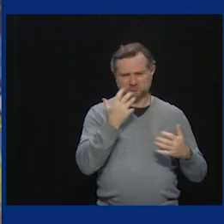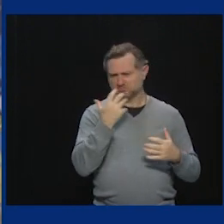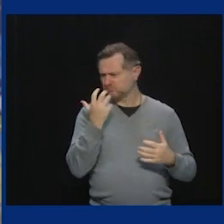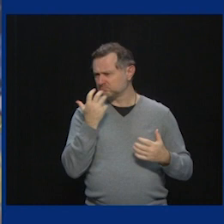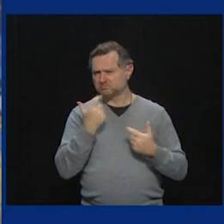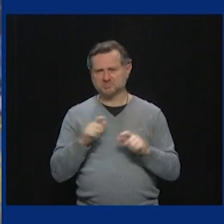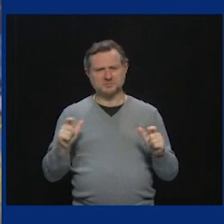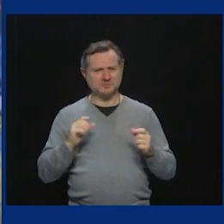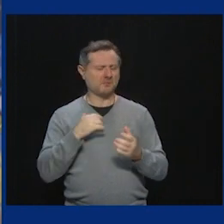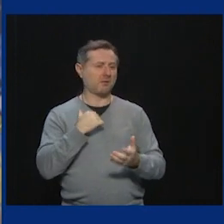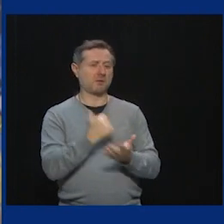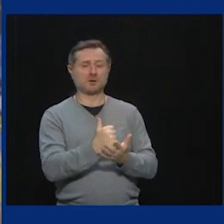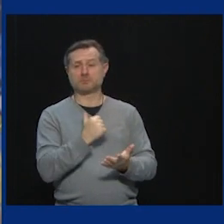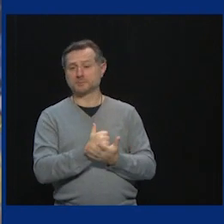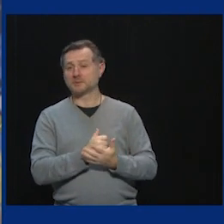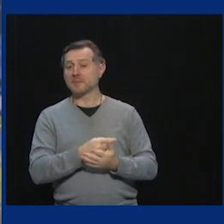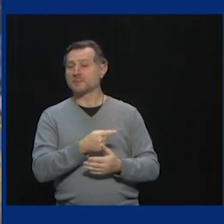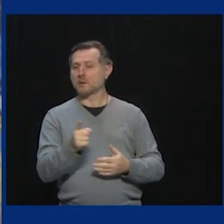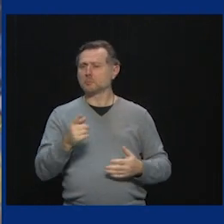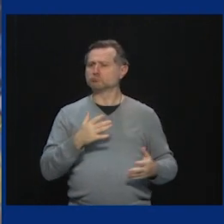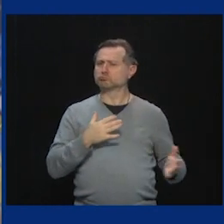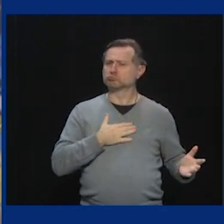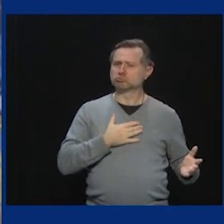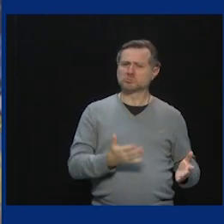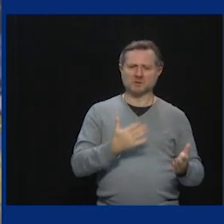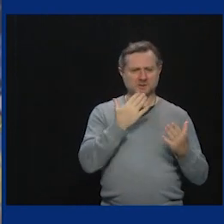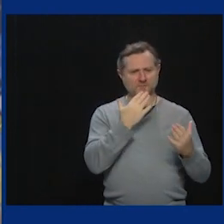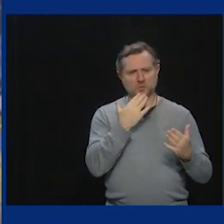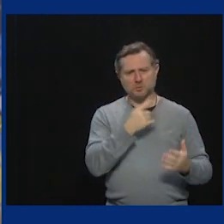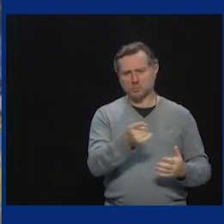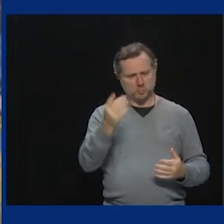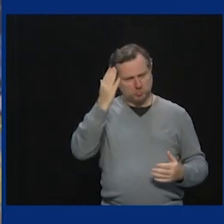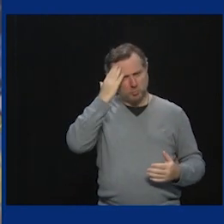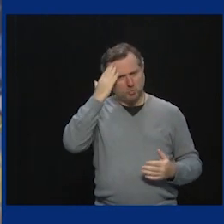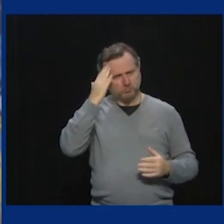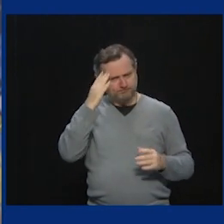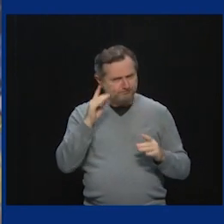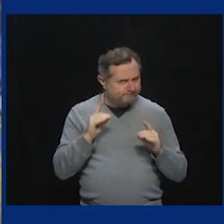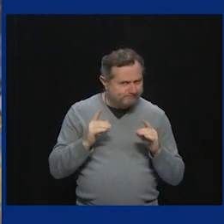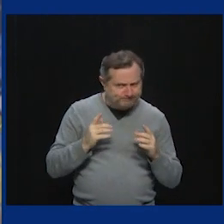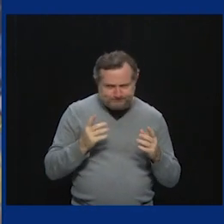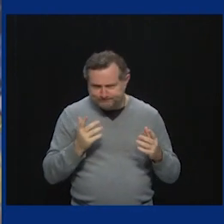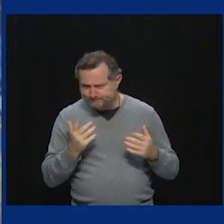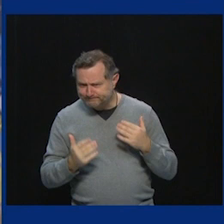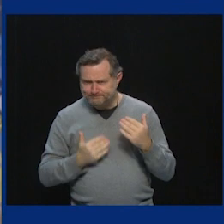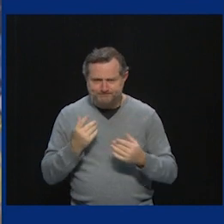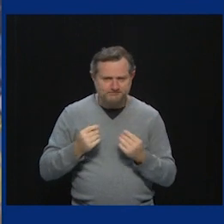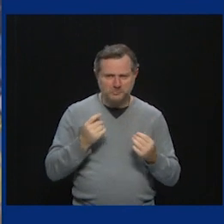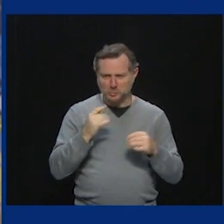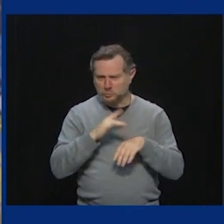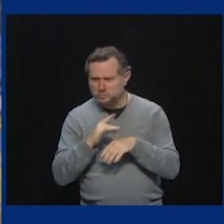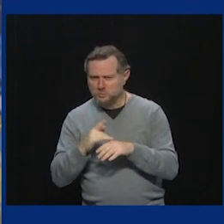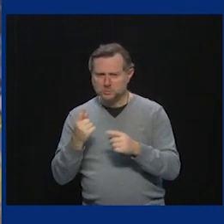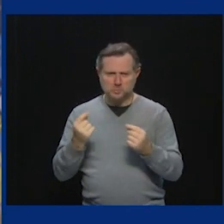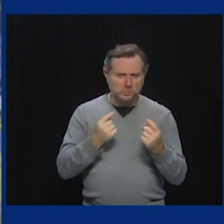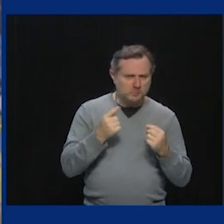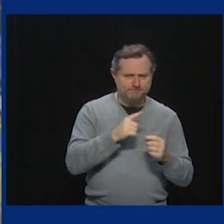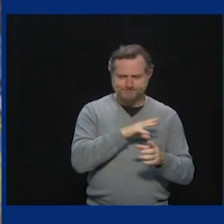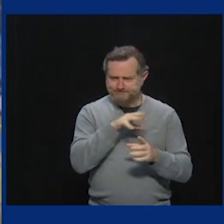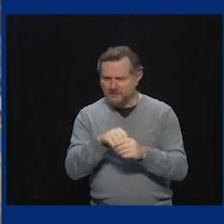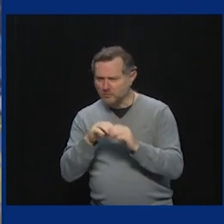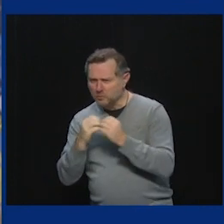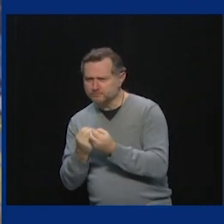So they're grateful for this. They know that these people have now been made available in their own organizations, which is the easiest way to do